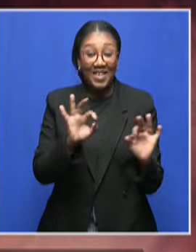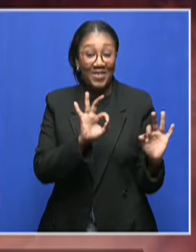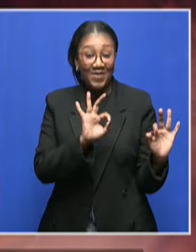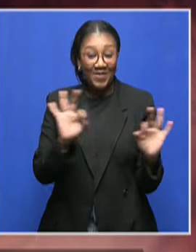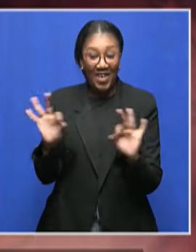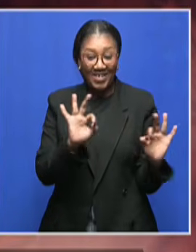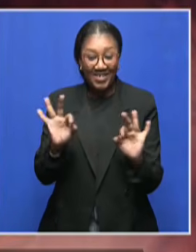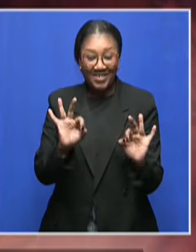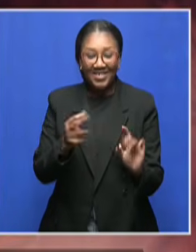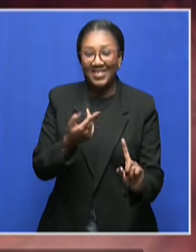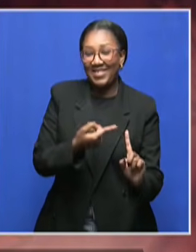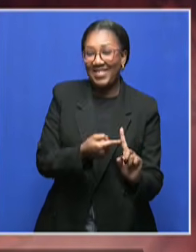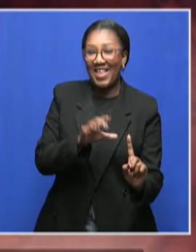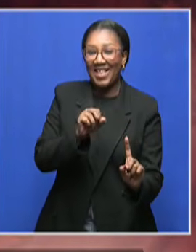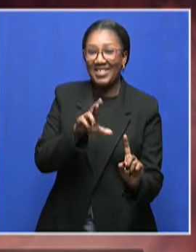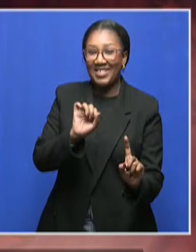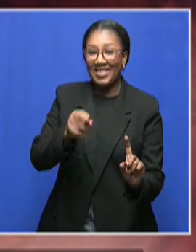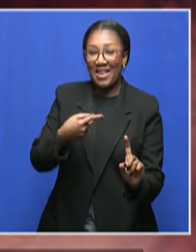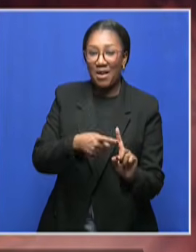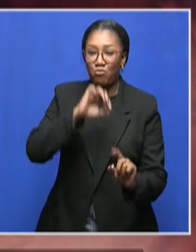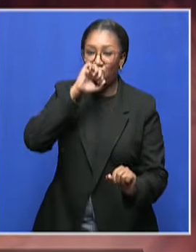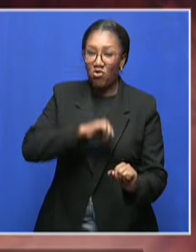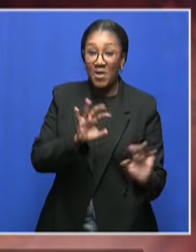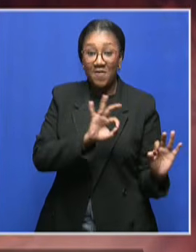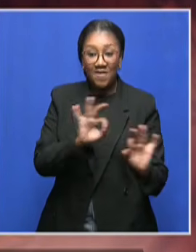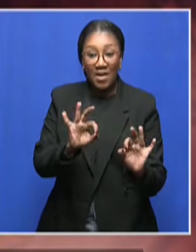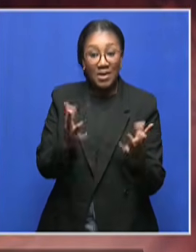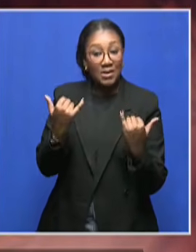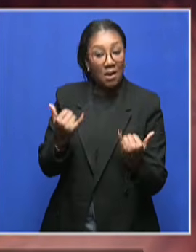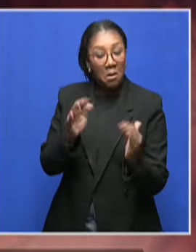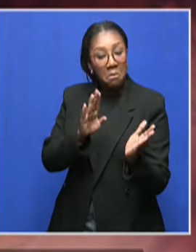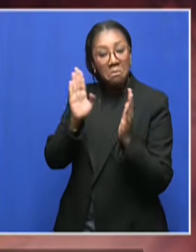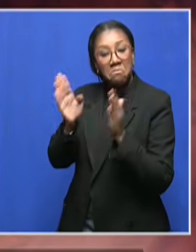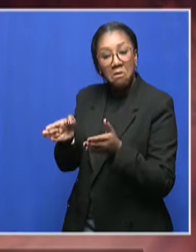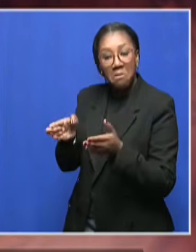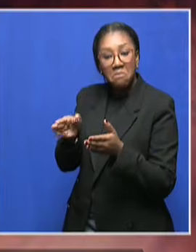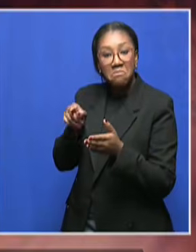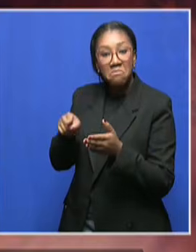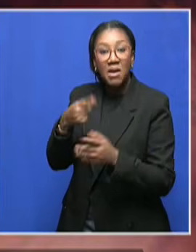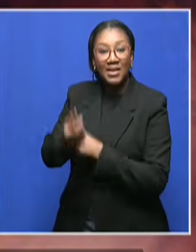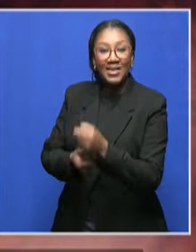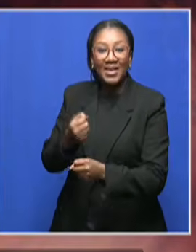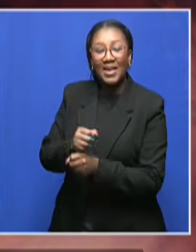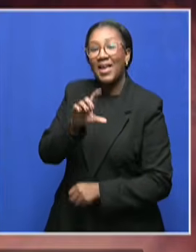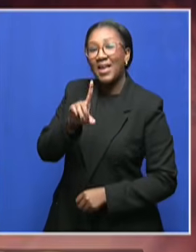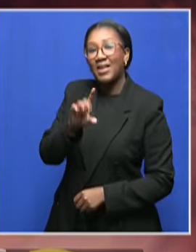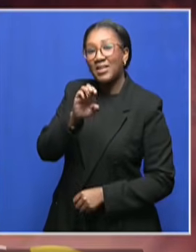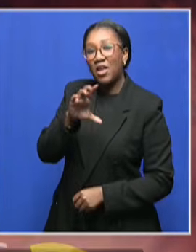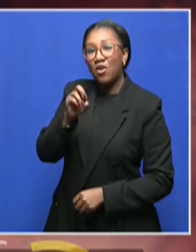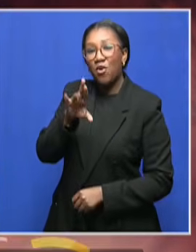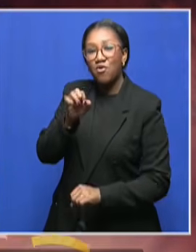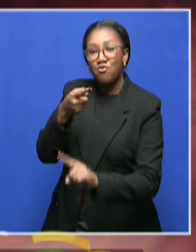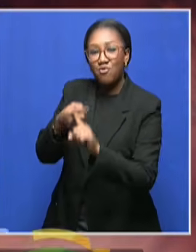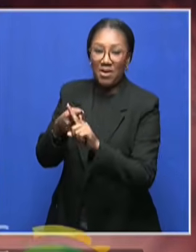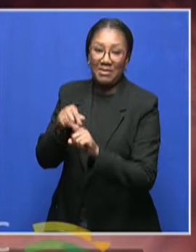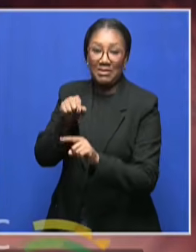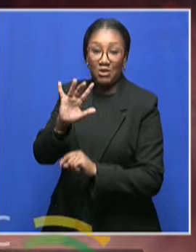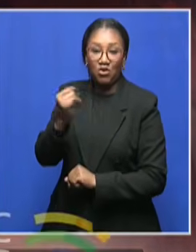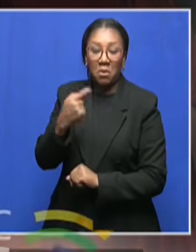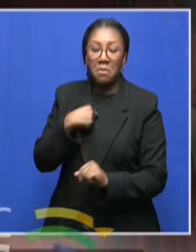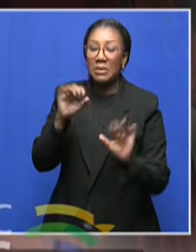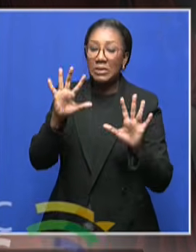fashion was Sarah Langa's first language, and now she's designing her next chapter. It's happening at this year's Decorex Johannesburg. So for a